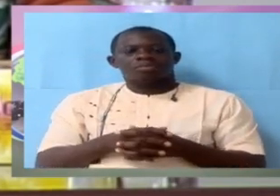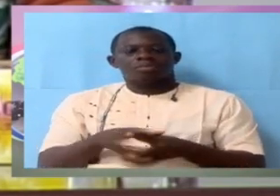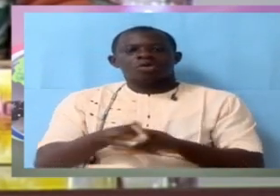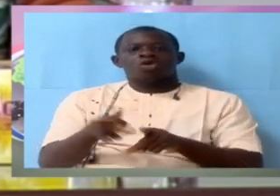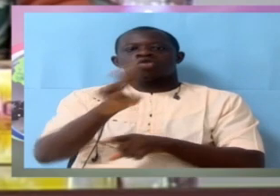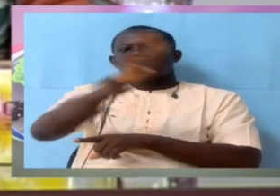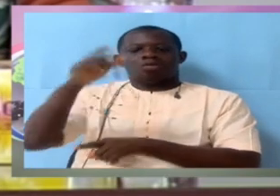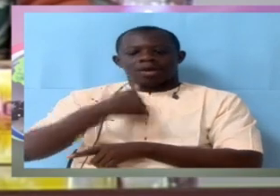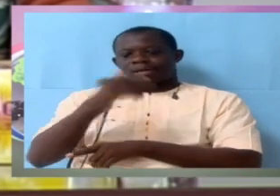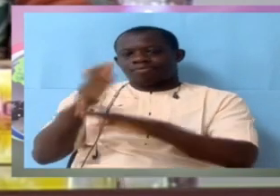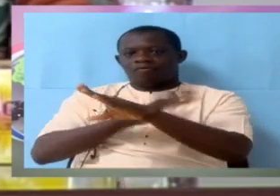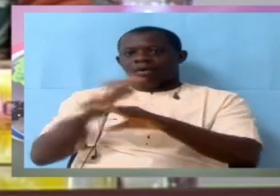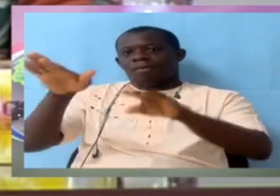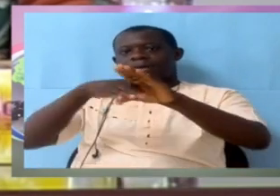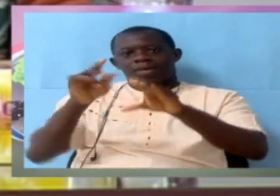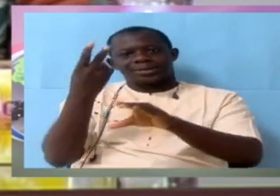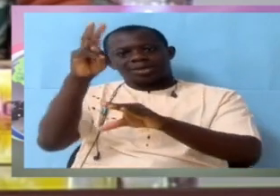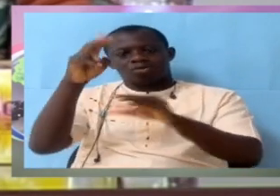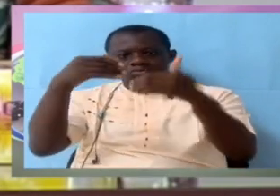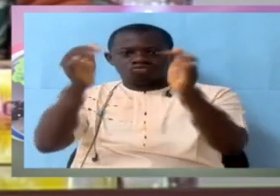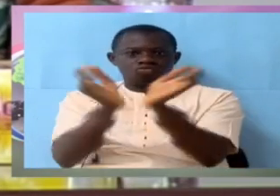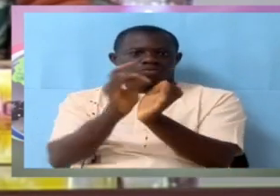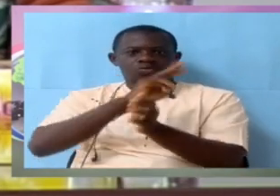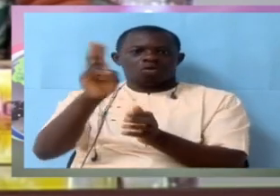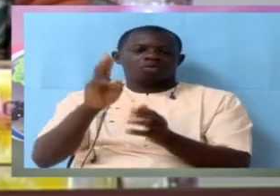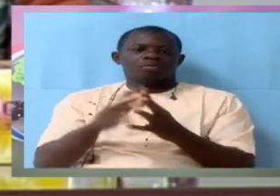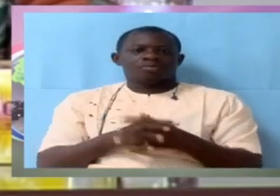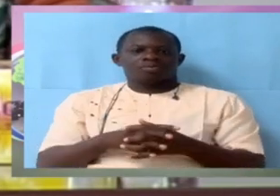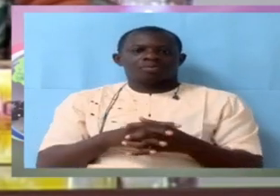No, I was not part of the second.